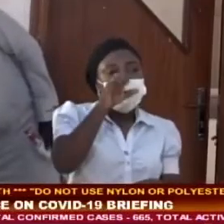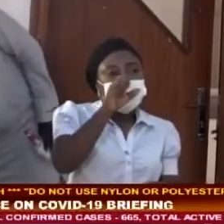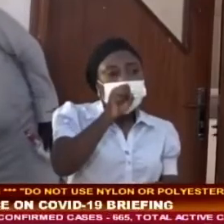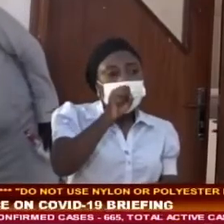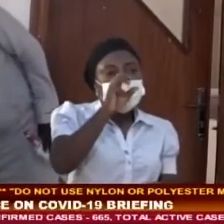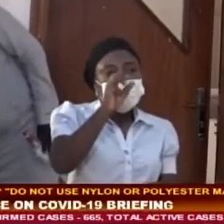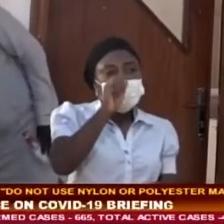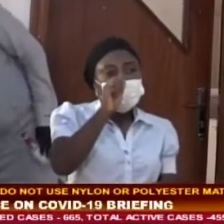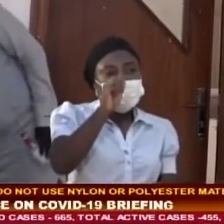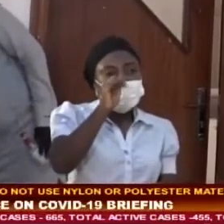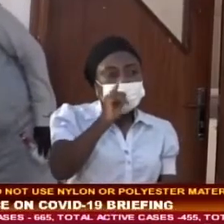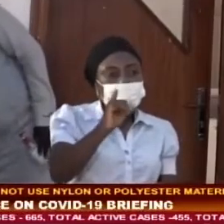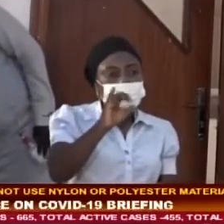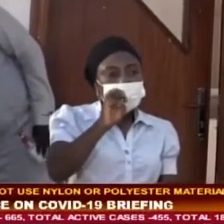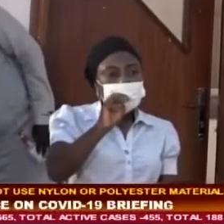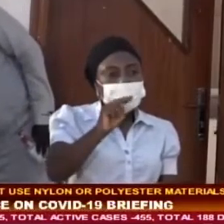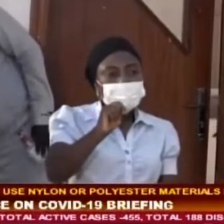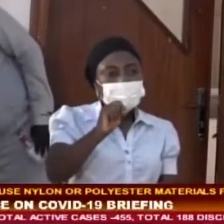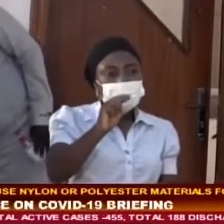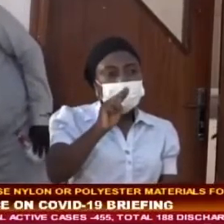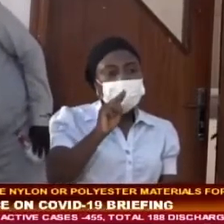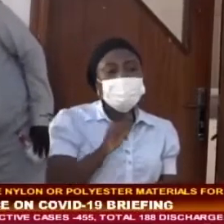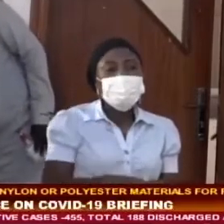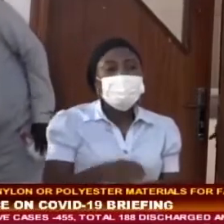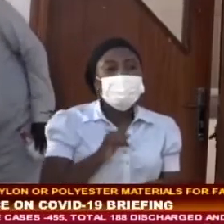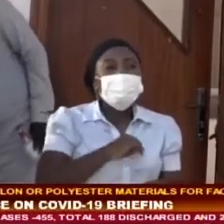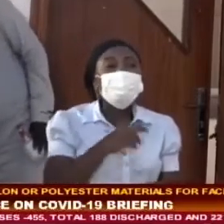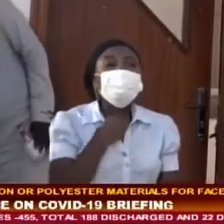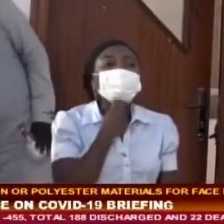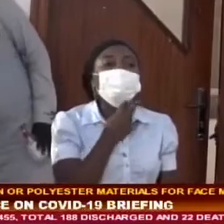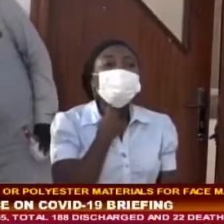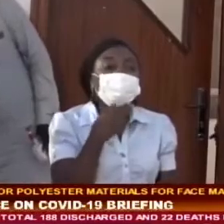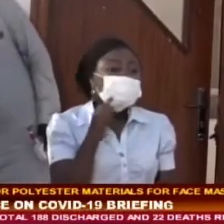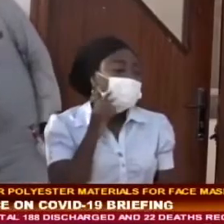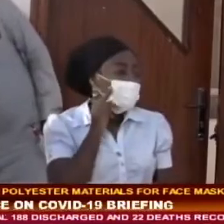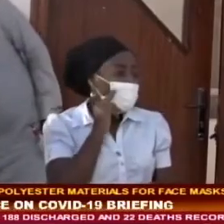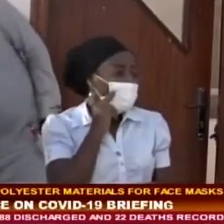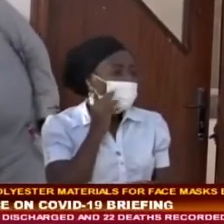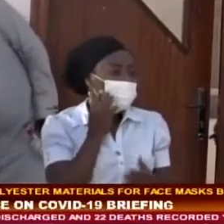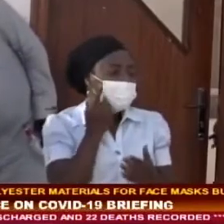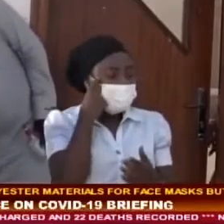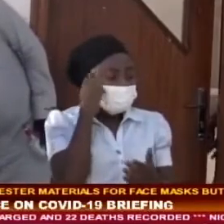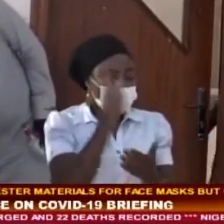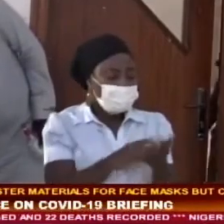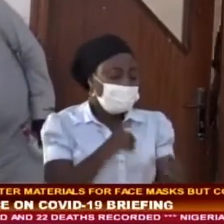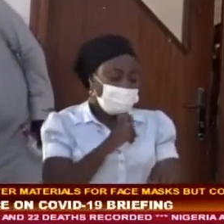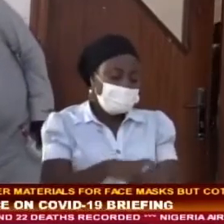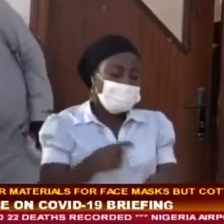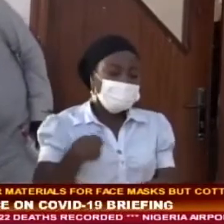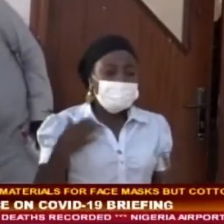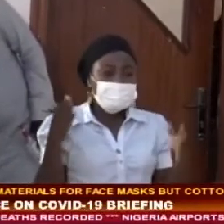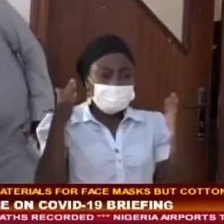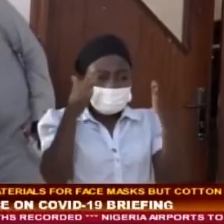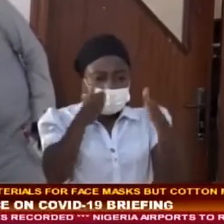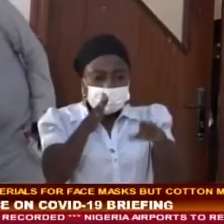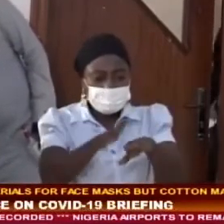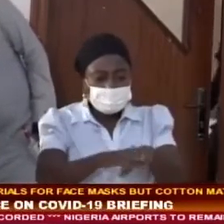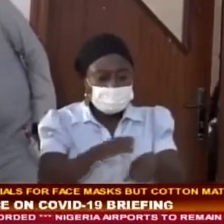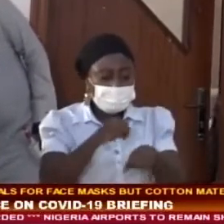Nigeria. For quite some time, we have been focusing and talking and making effort about